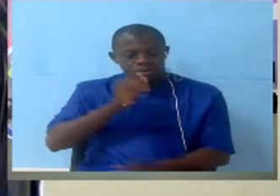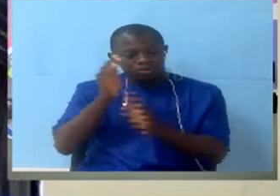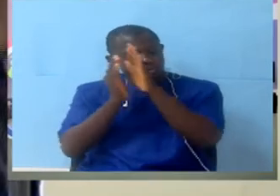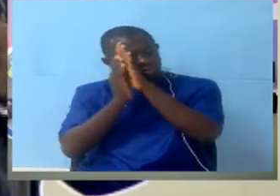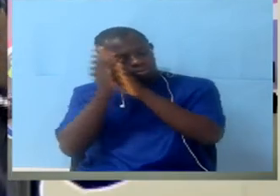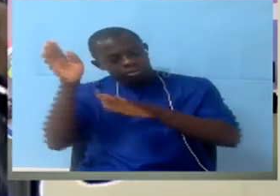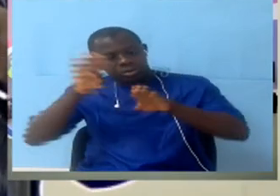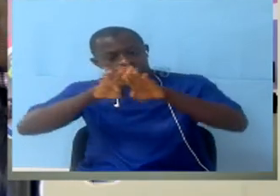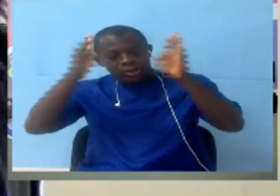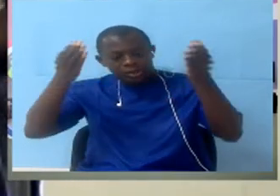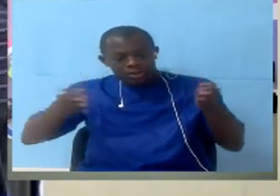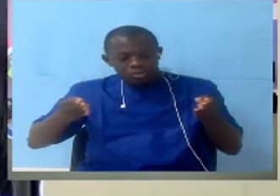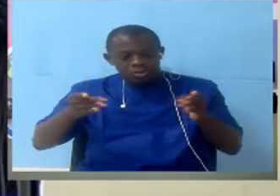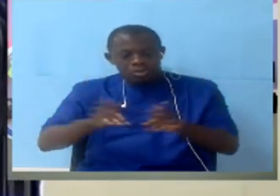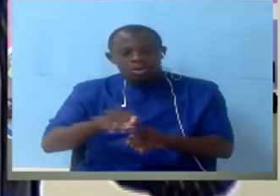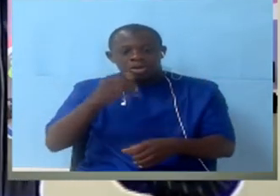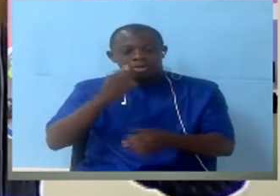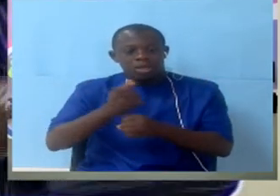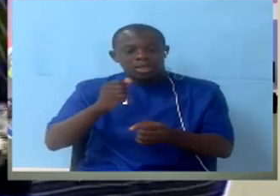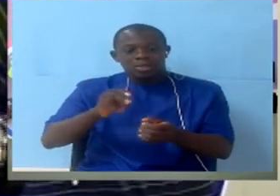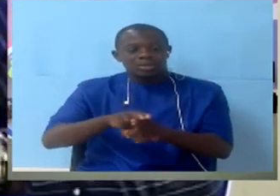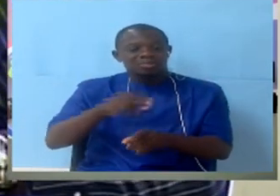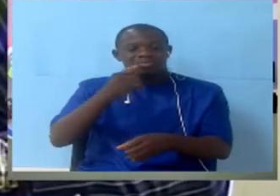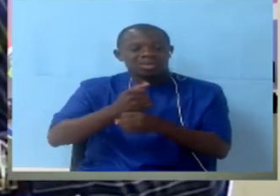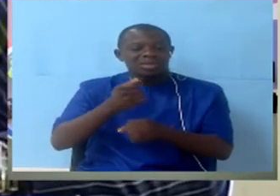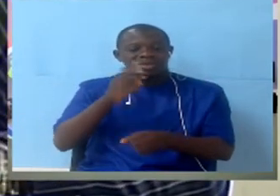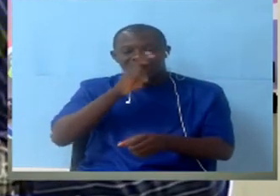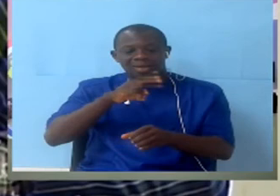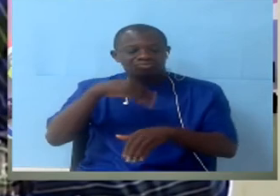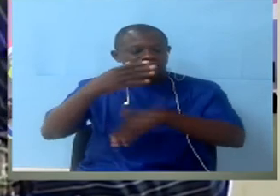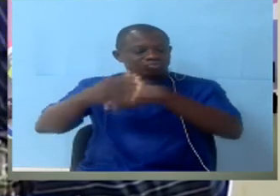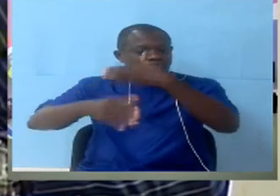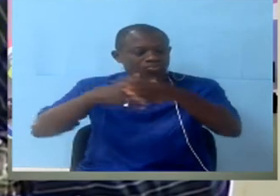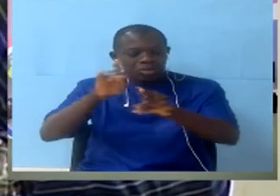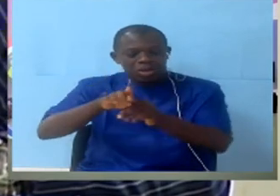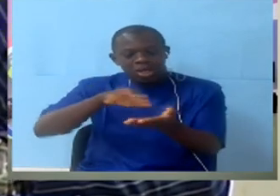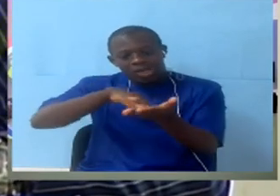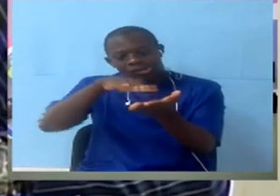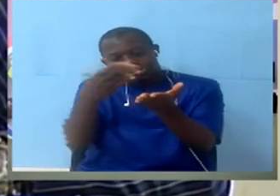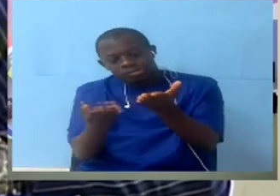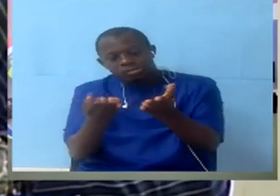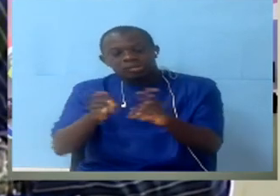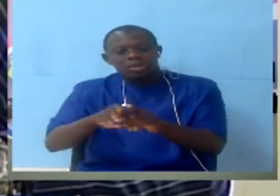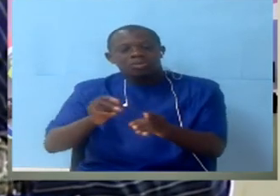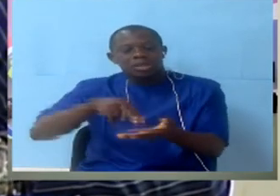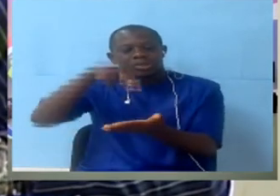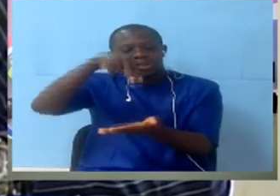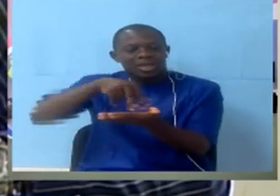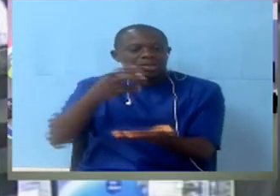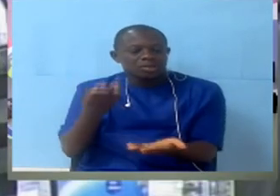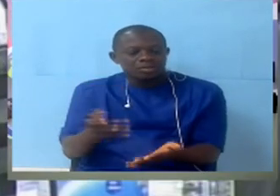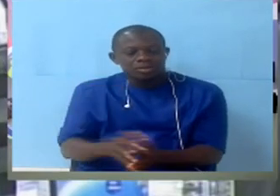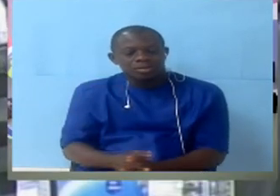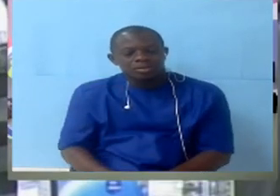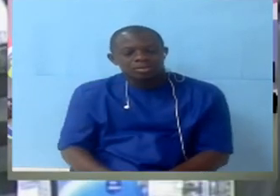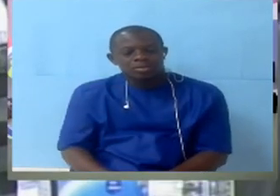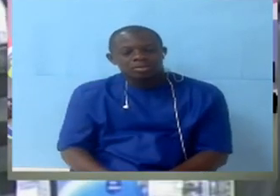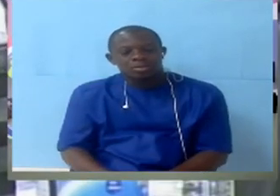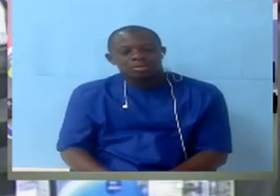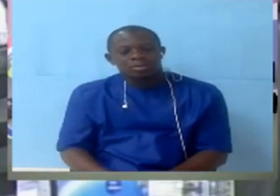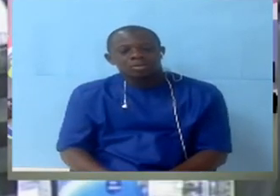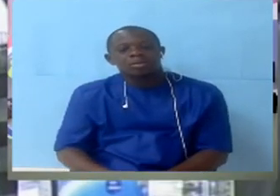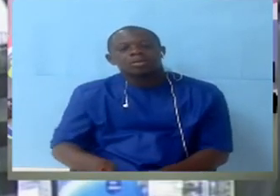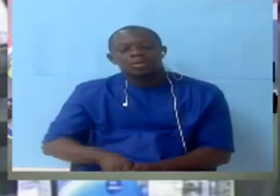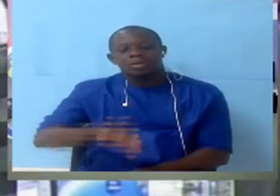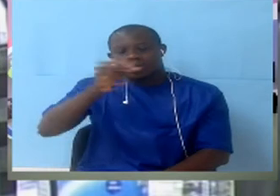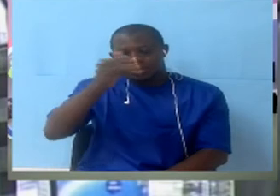You did not roll off the table and got up. Yelandi tablo nyinga ando imambiri mindi lab tablo nyinga yewuli yelo. Anga yenga wulinga lo but sida bali